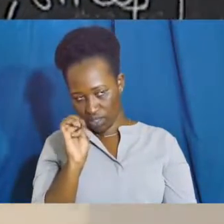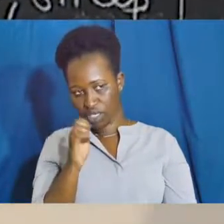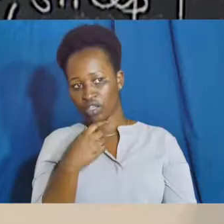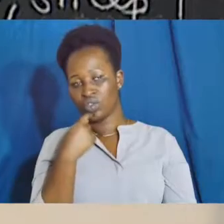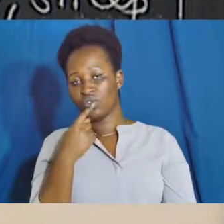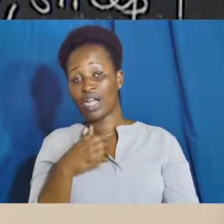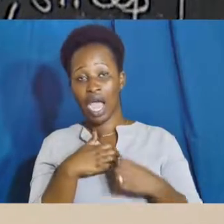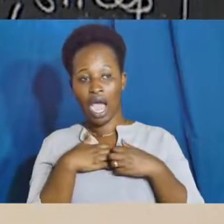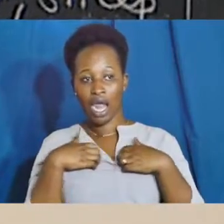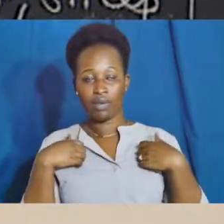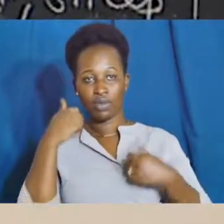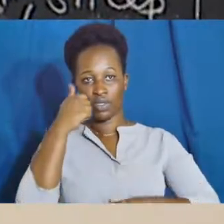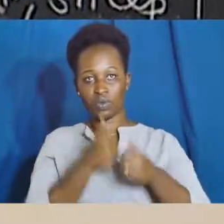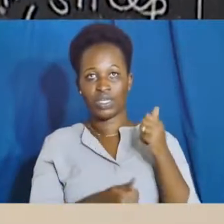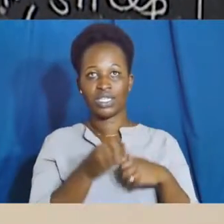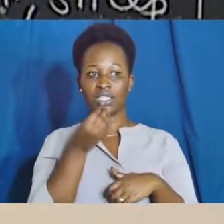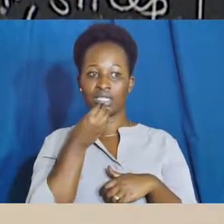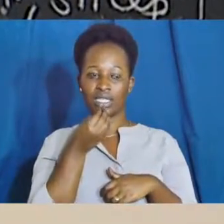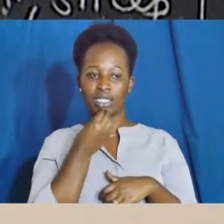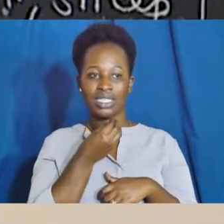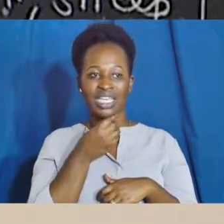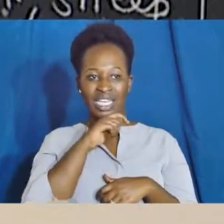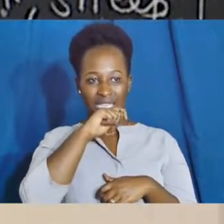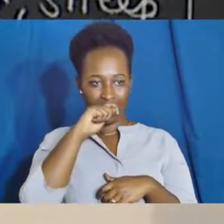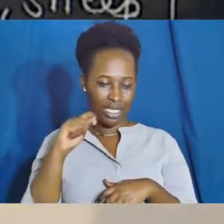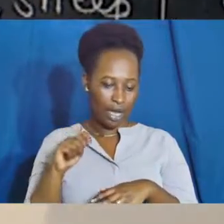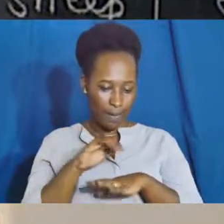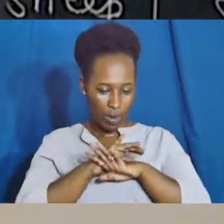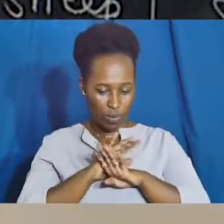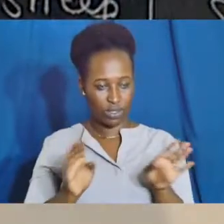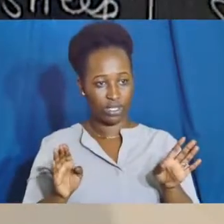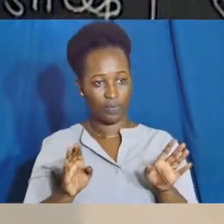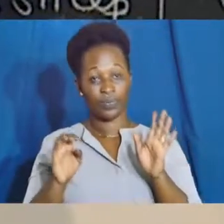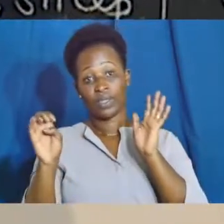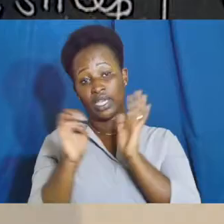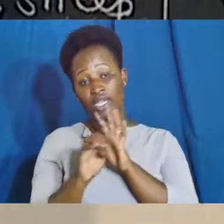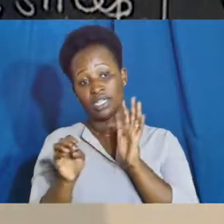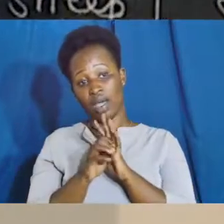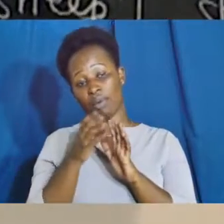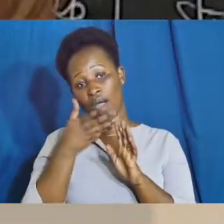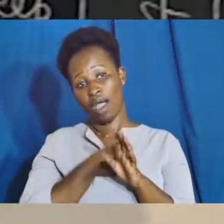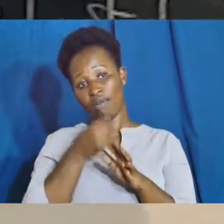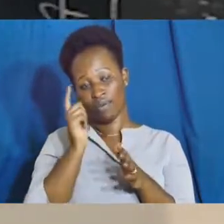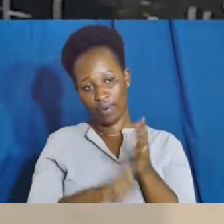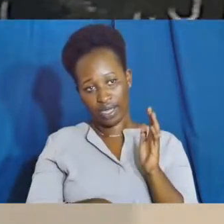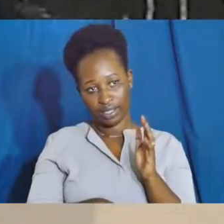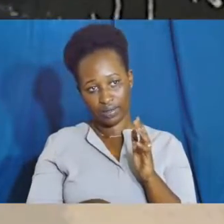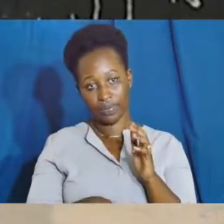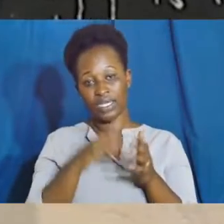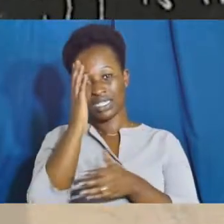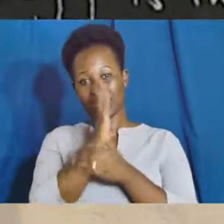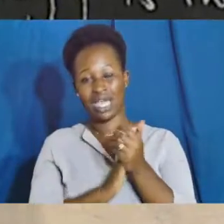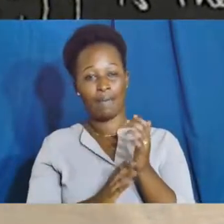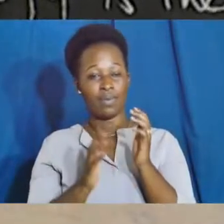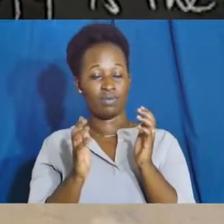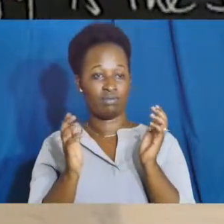animals which eat meat only. From this example, some wild